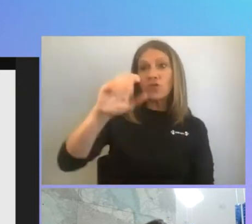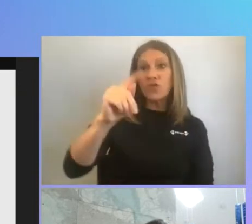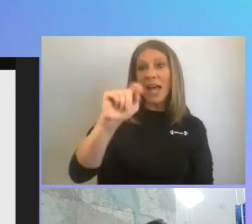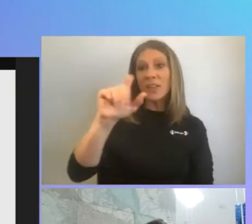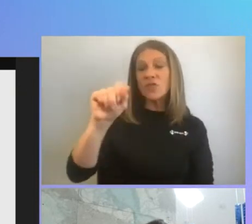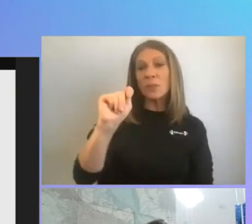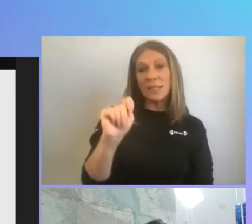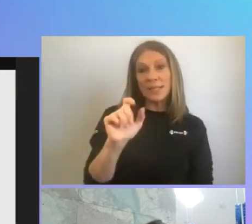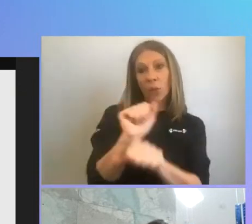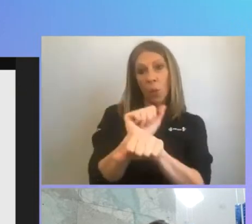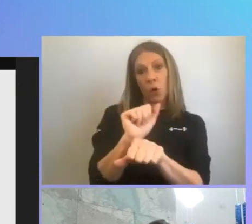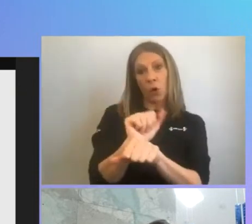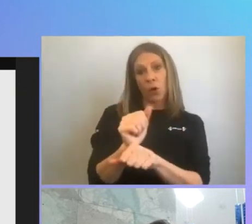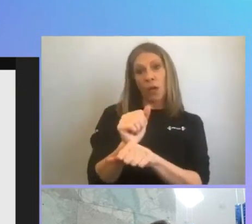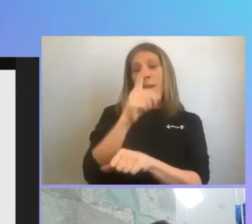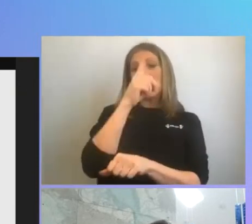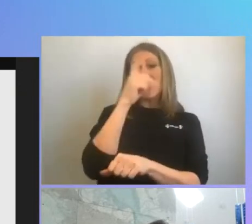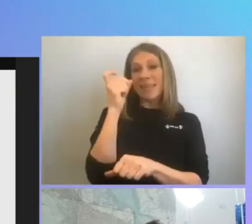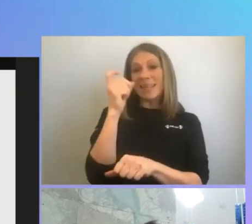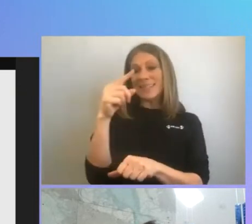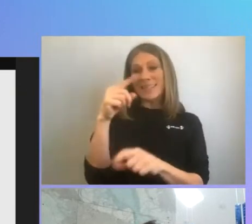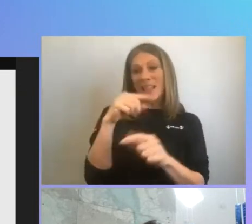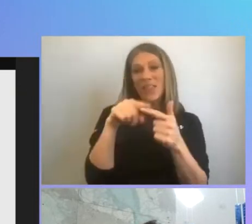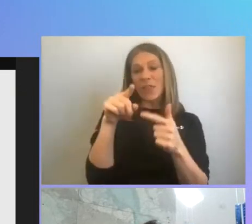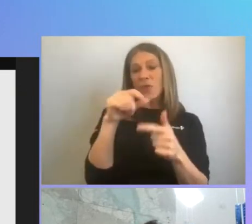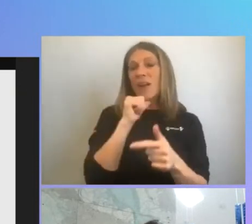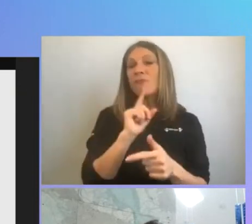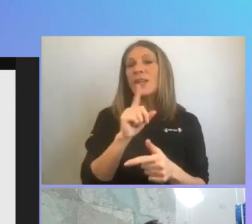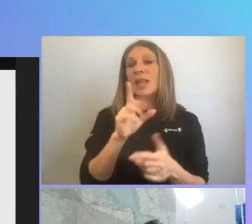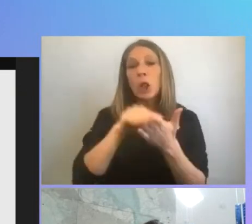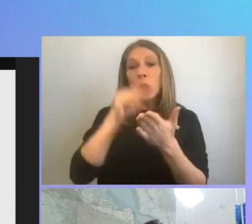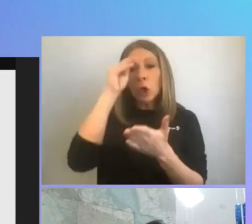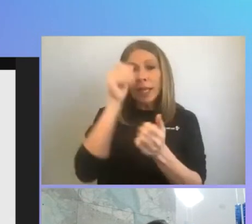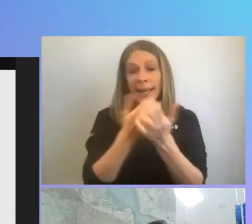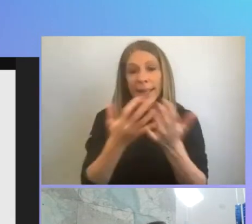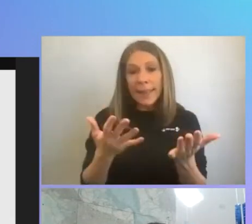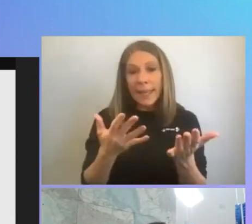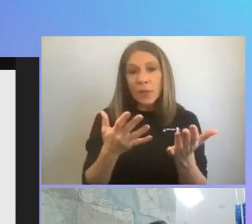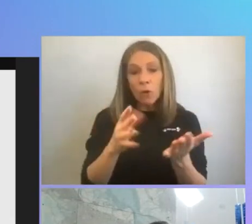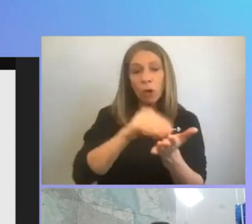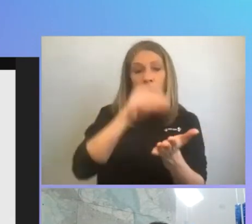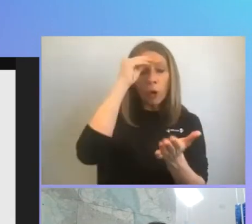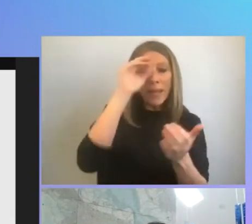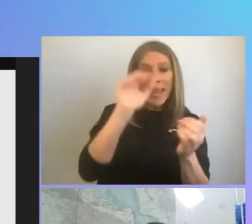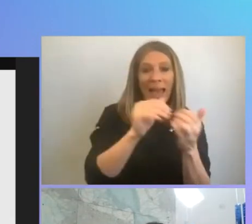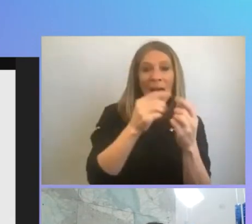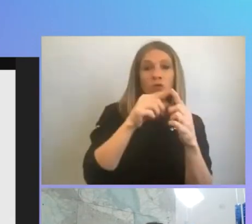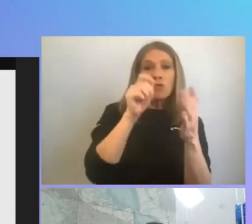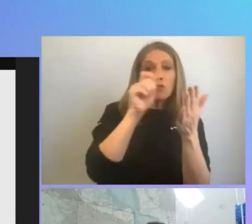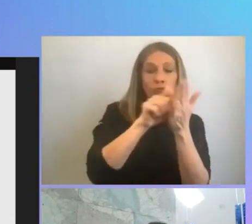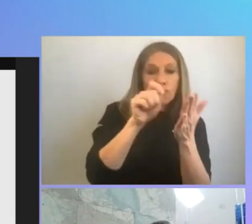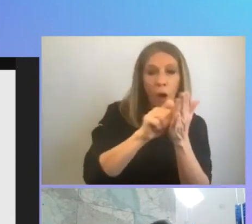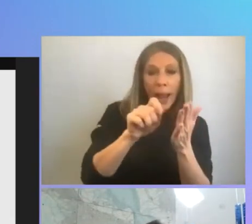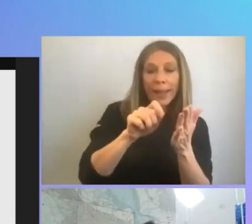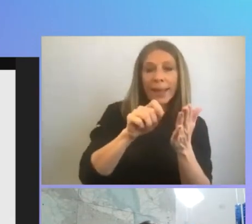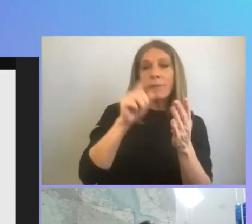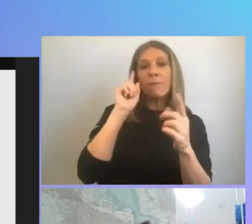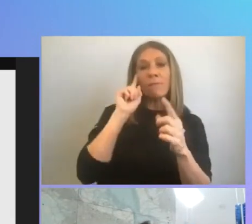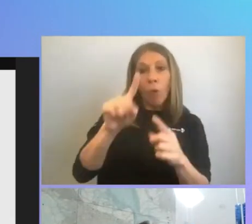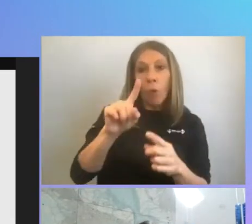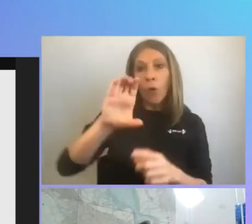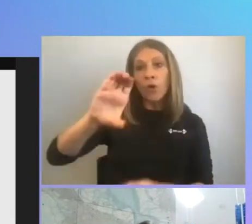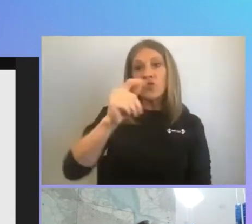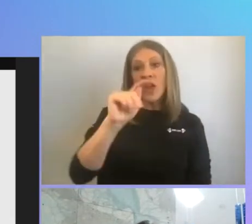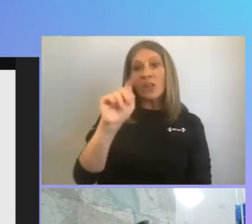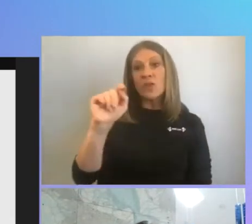generated work. Because then they're not really learning anything. They're just learning how to write prompts for ChatGPT, and they're